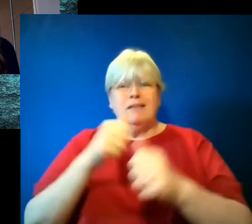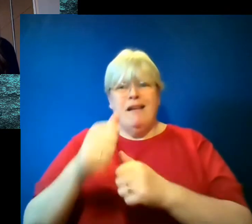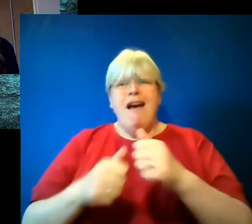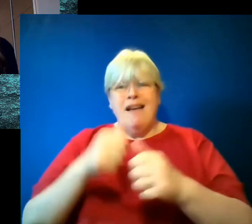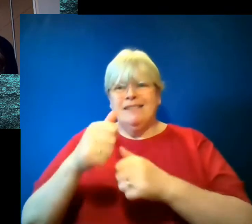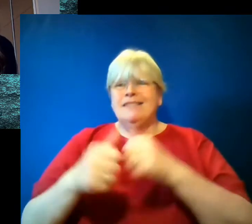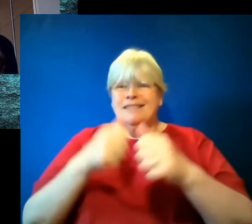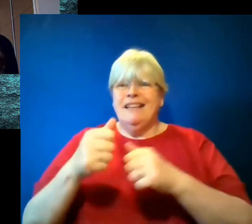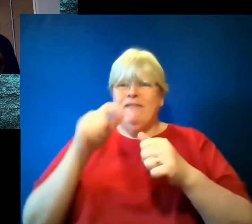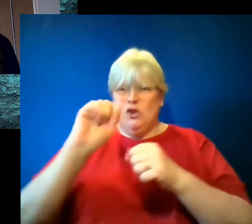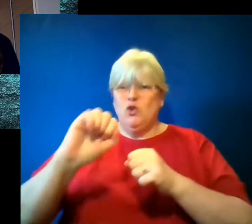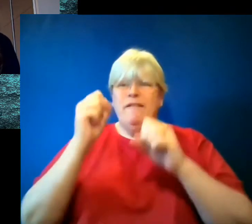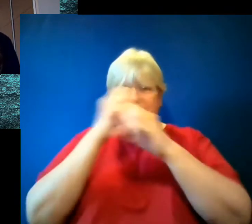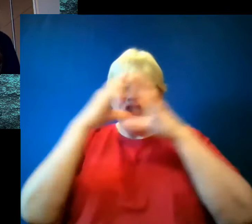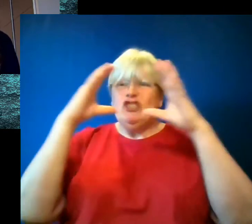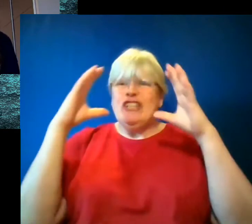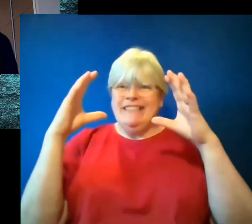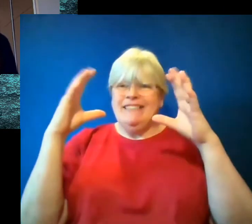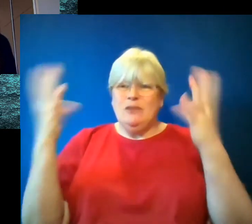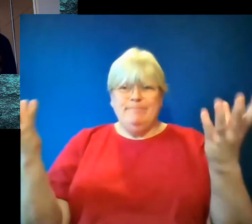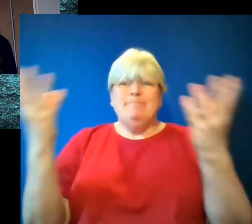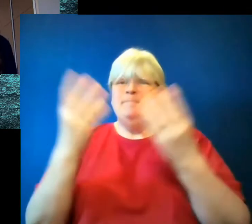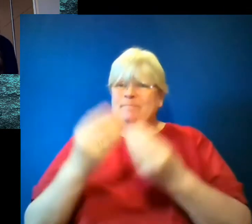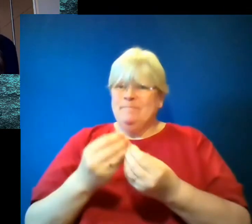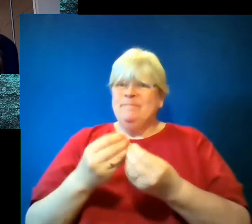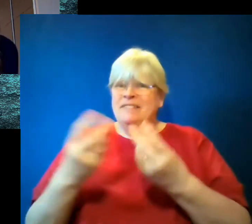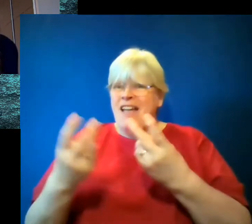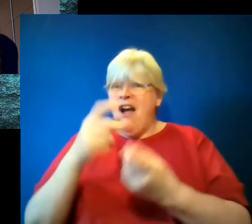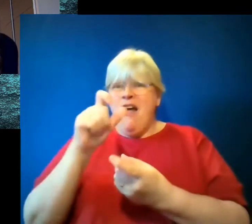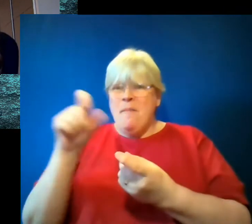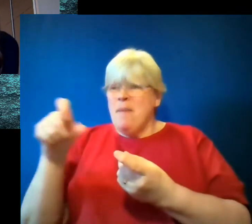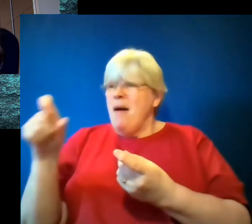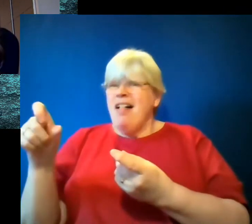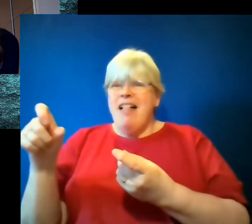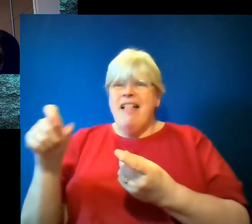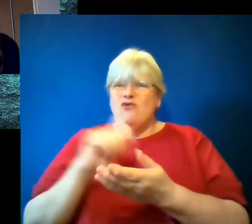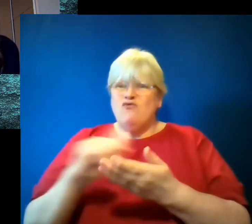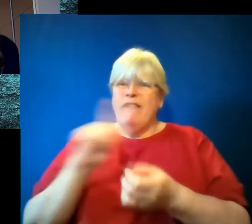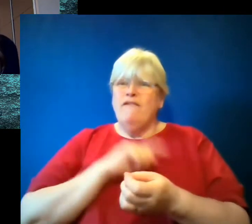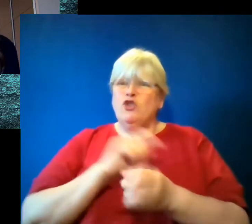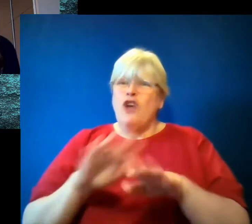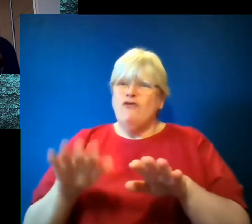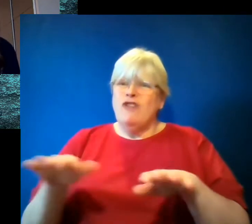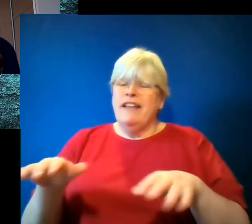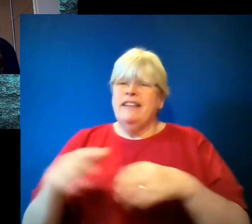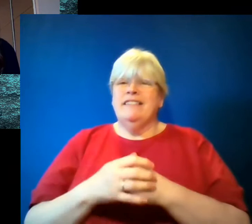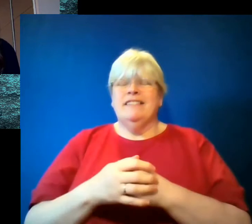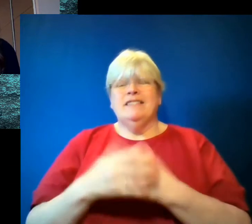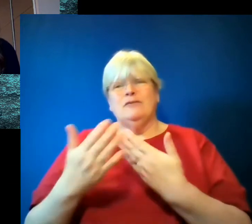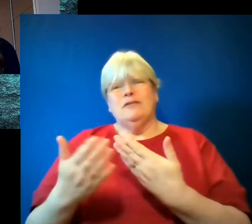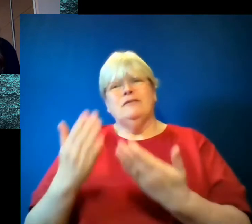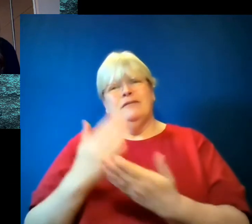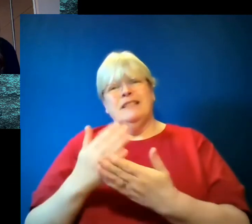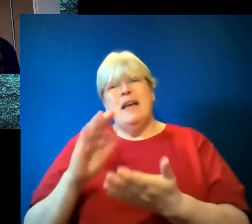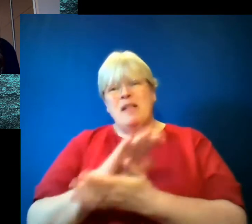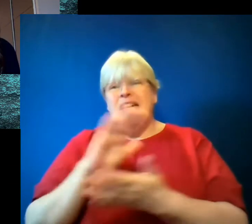that determination to pull that together with all the other children's writers. It is always an immense pleasure